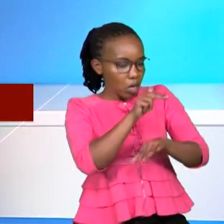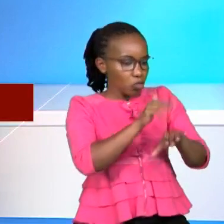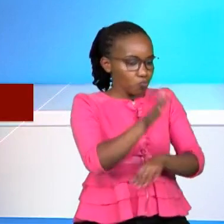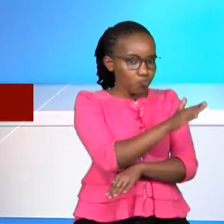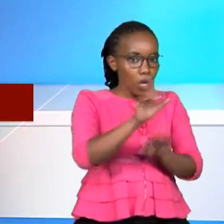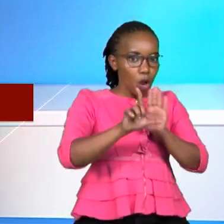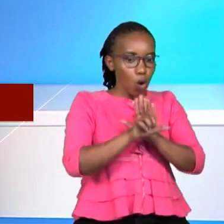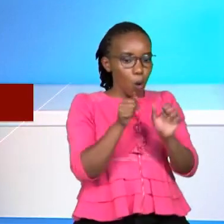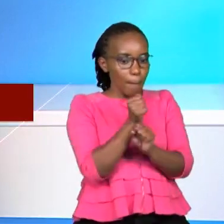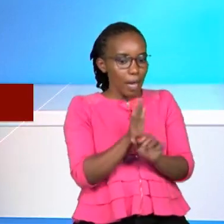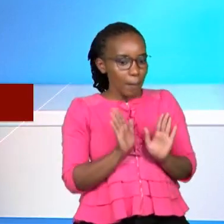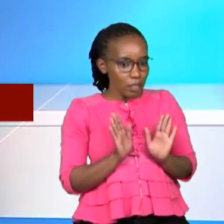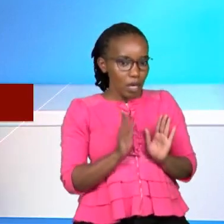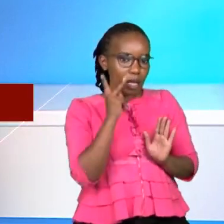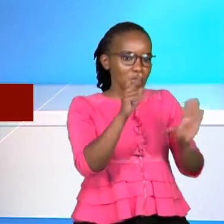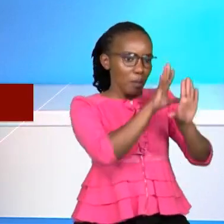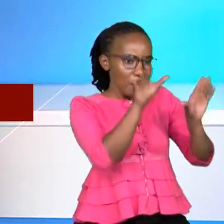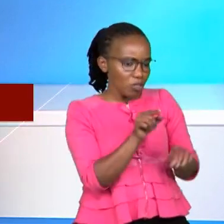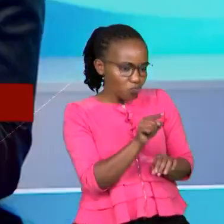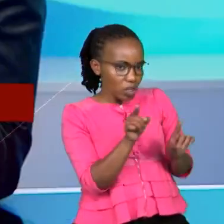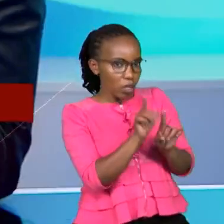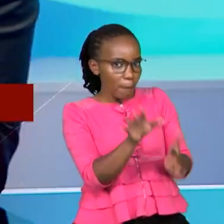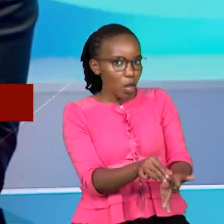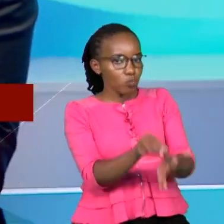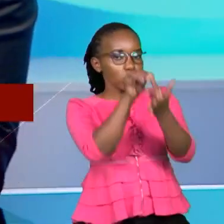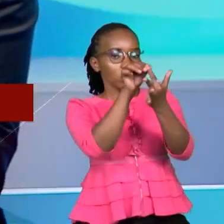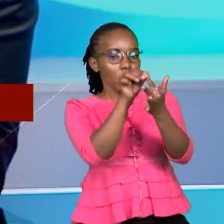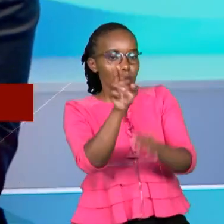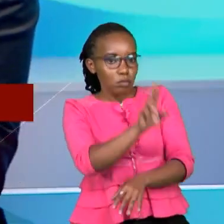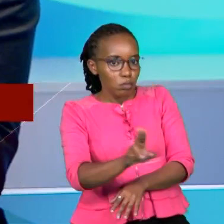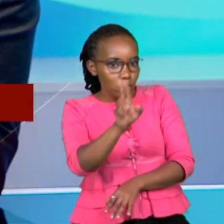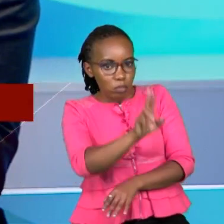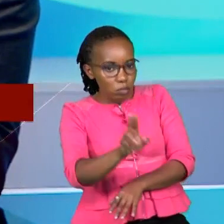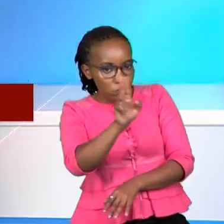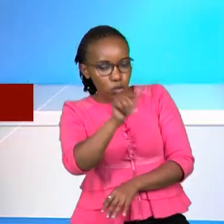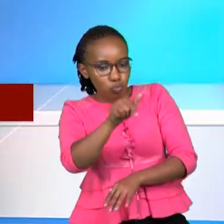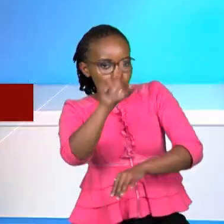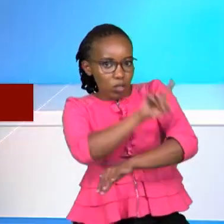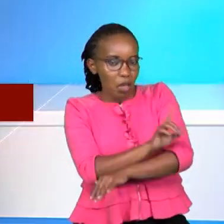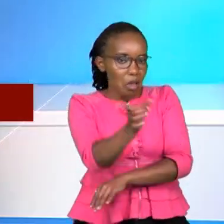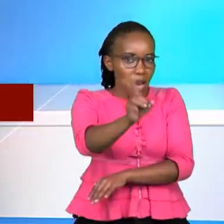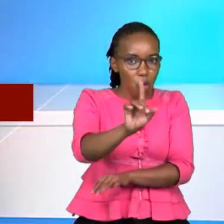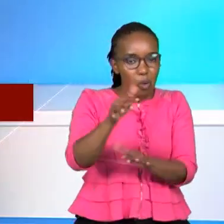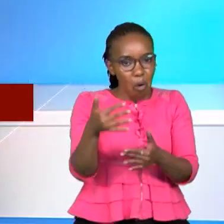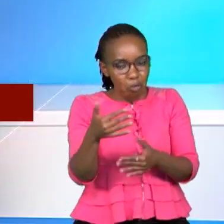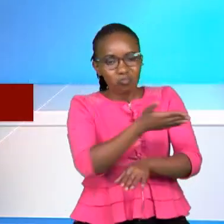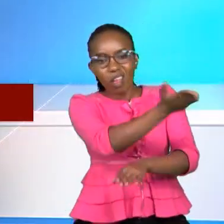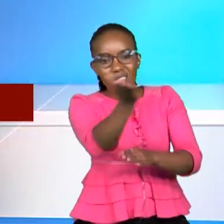make law, is to look at budgets and prioritize the expenditure of the day, whether it's in Nairobi or across the